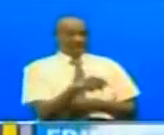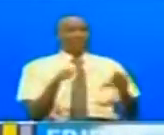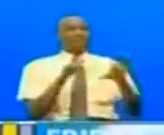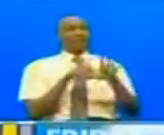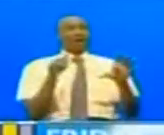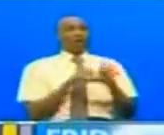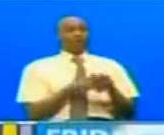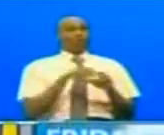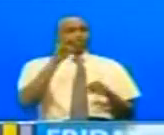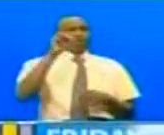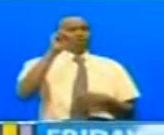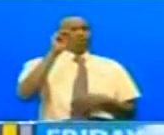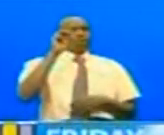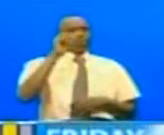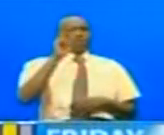the place of Mudama